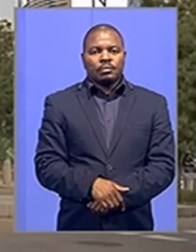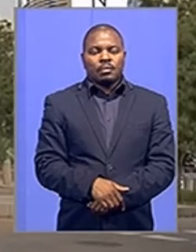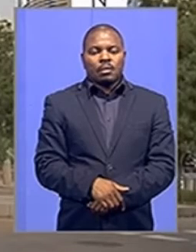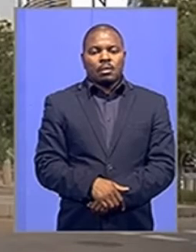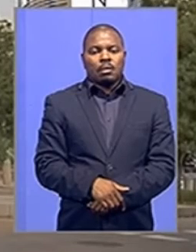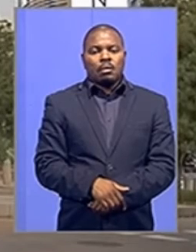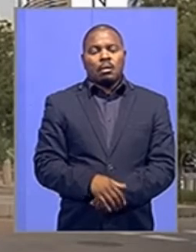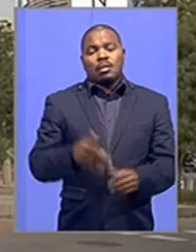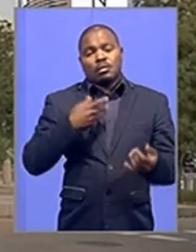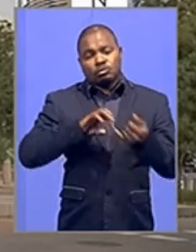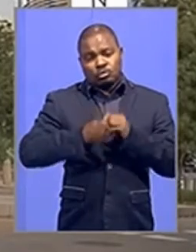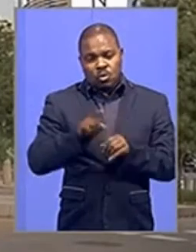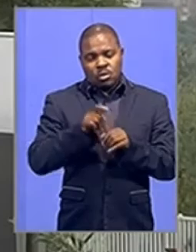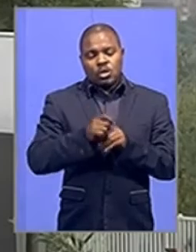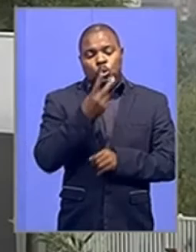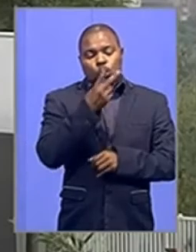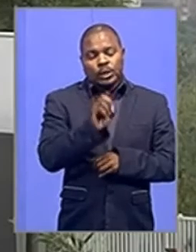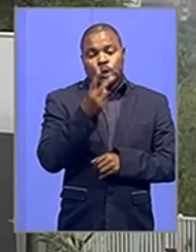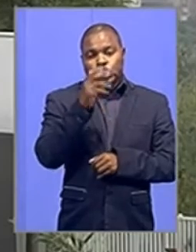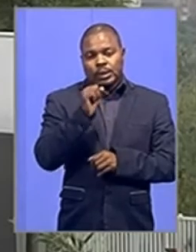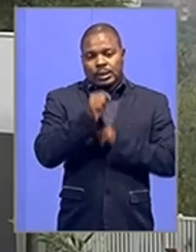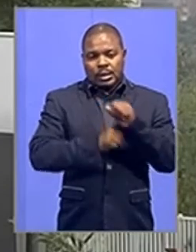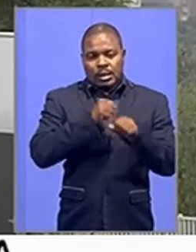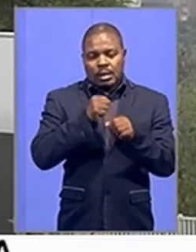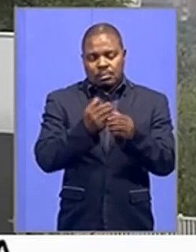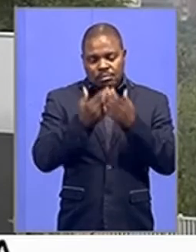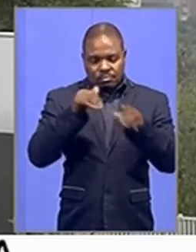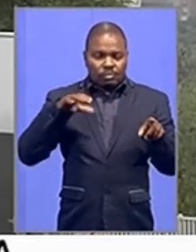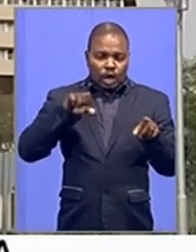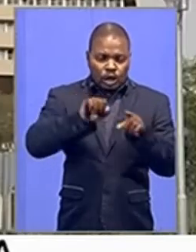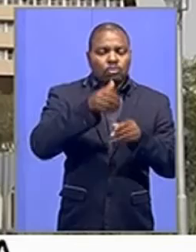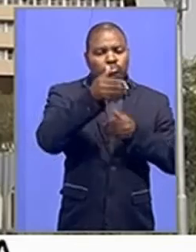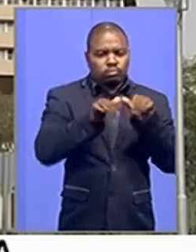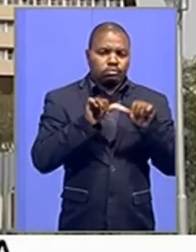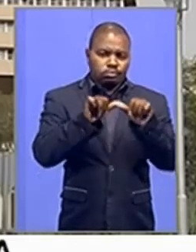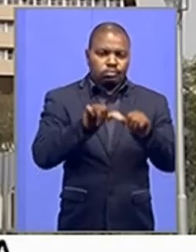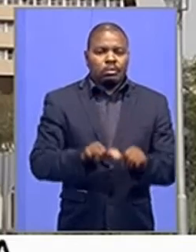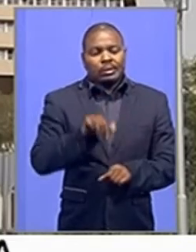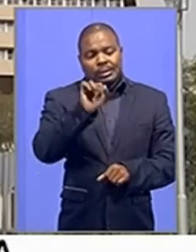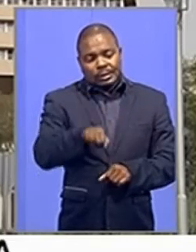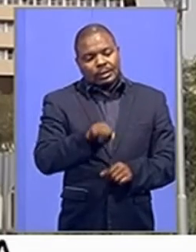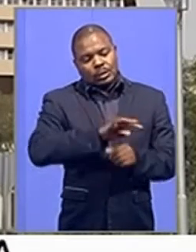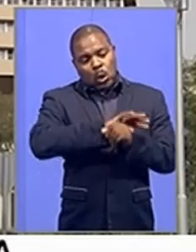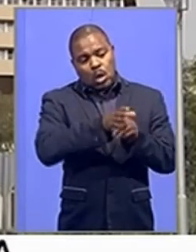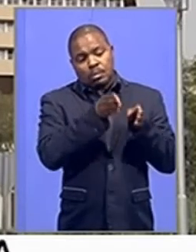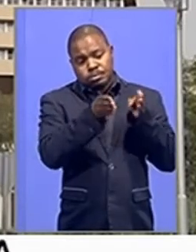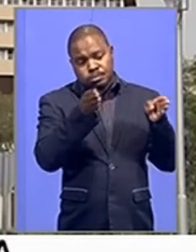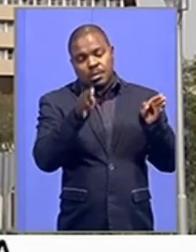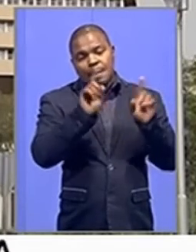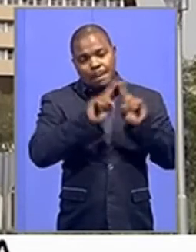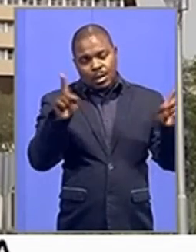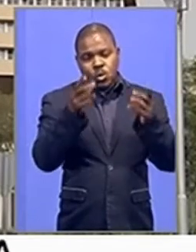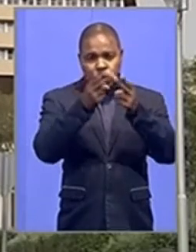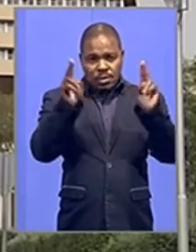Maiteko a go etsa ngwaga wa dithuto wa 2020 a tsweletse, mme go sa kgathalesege tlhaselo ya coronavirus, diyunibesiti di le dintsi